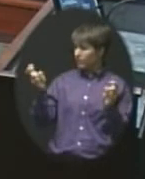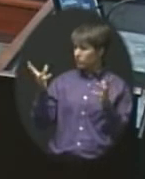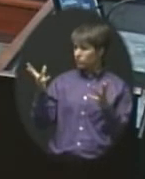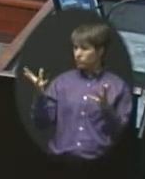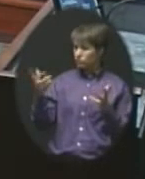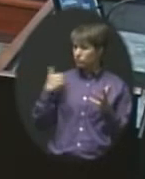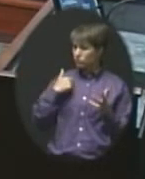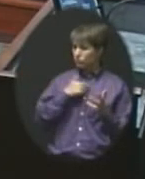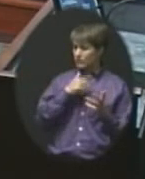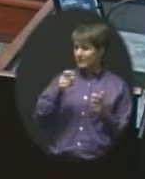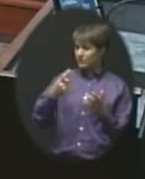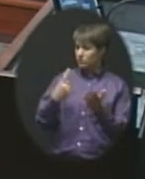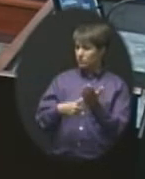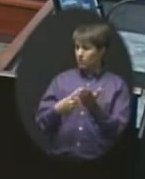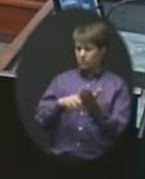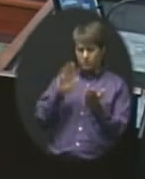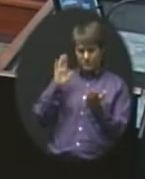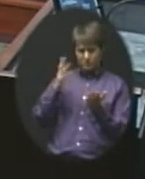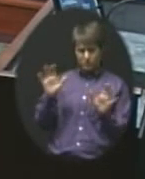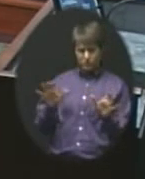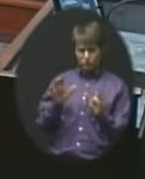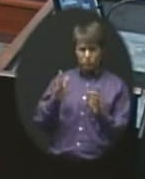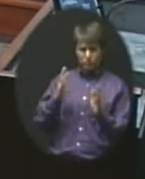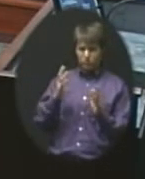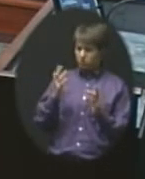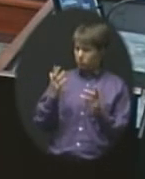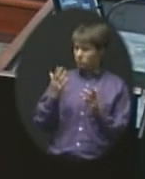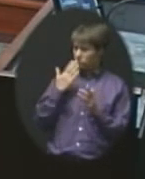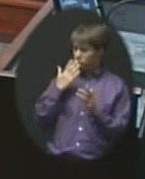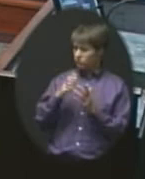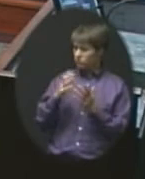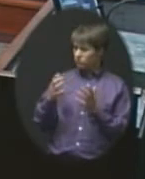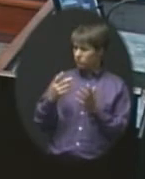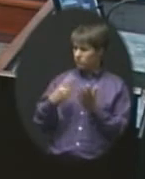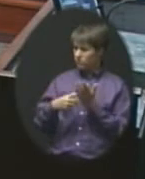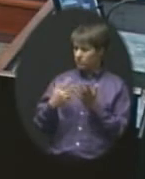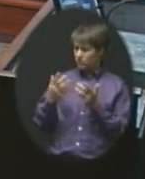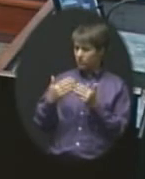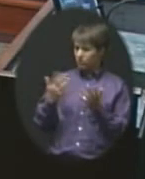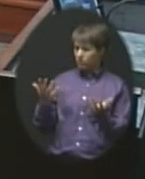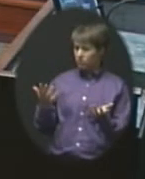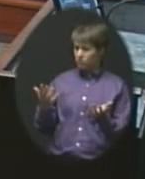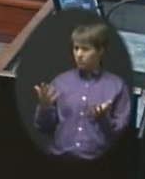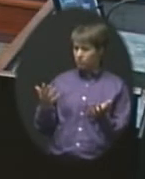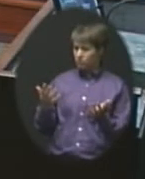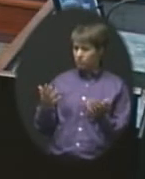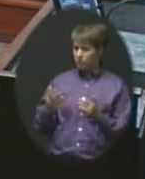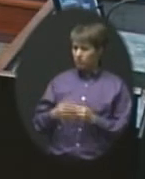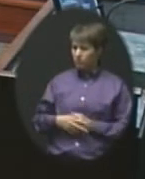we need to discuss? Seems like we've been doing a fair amount of discussing. Anyway.